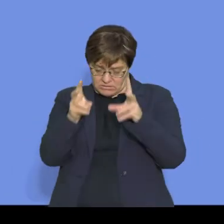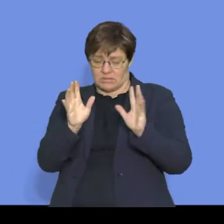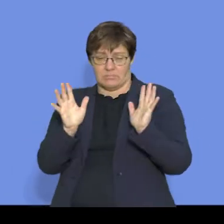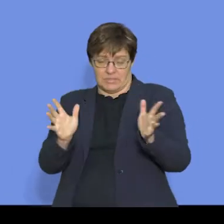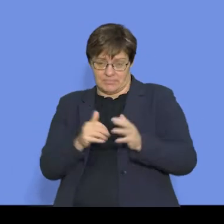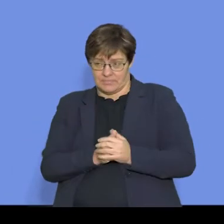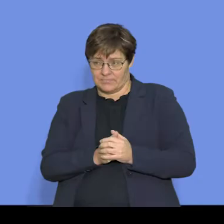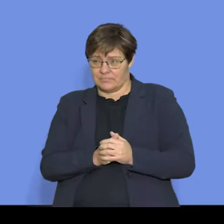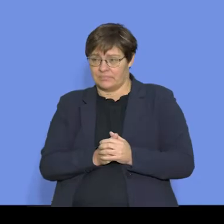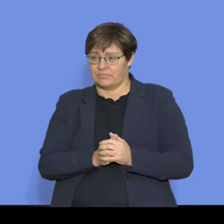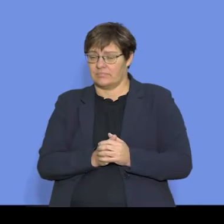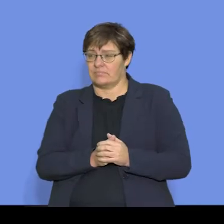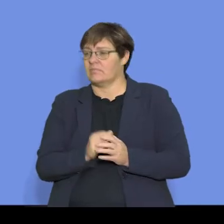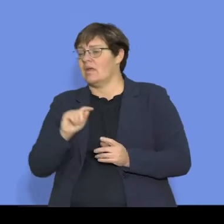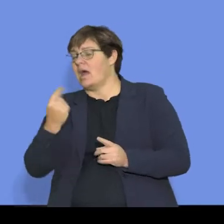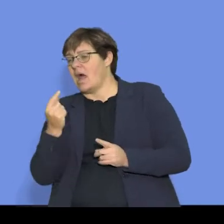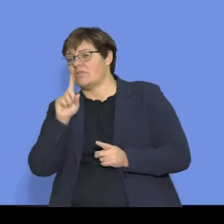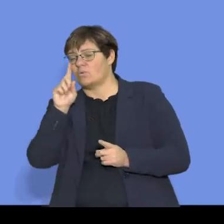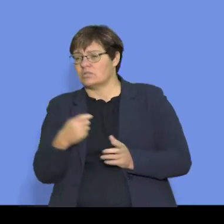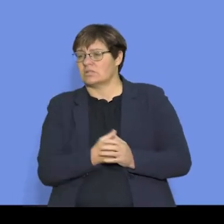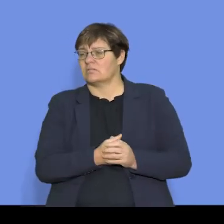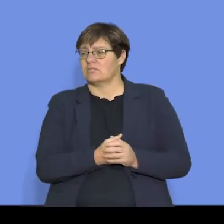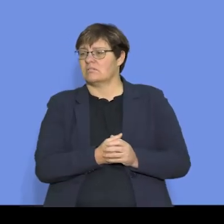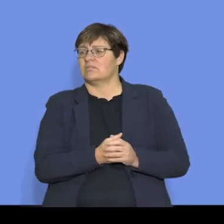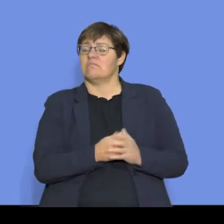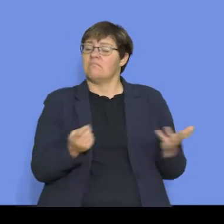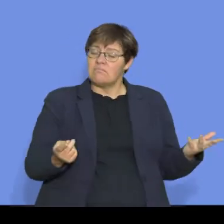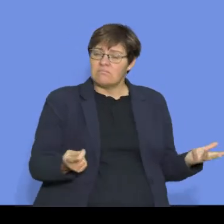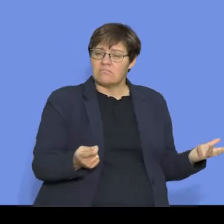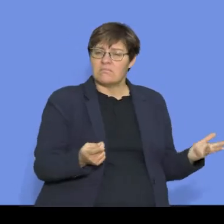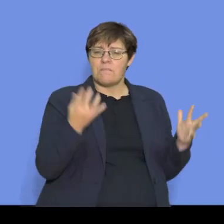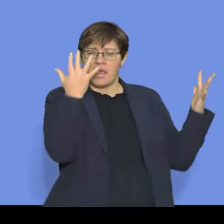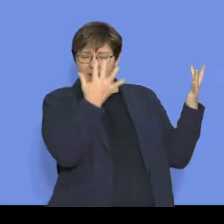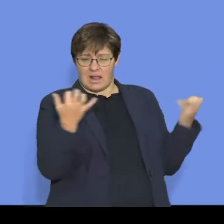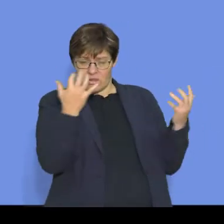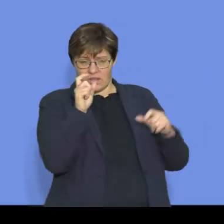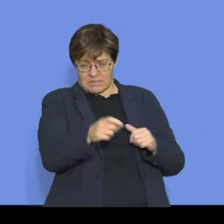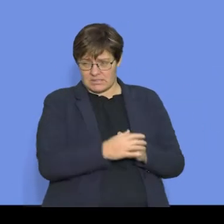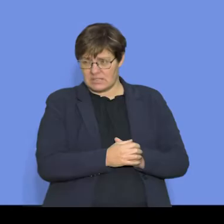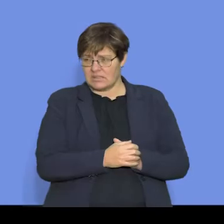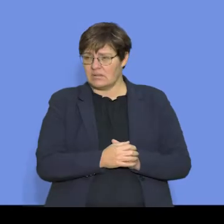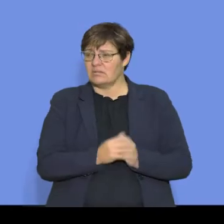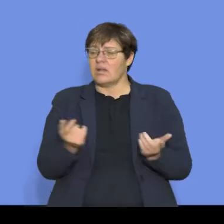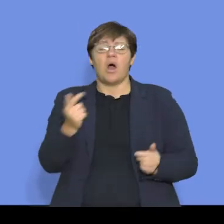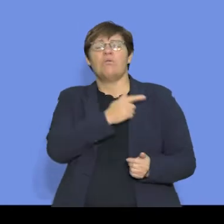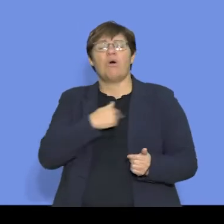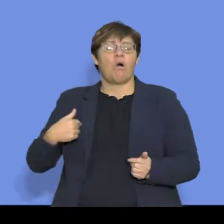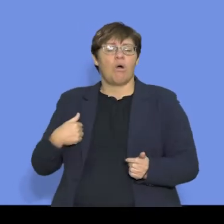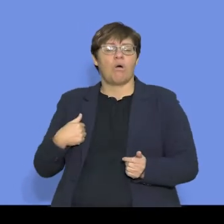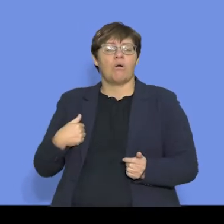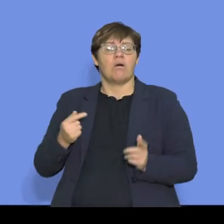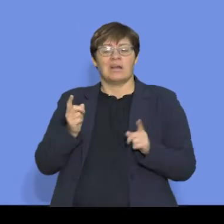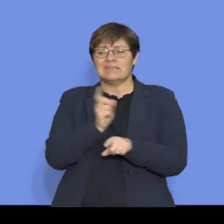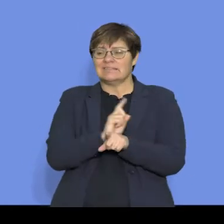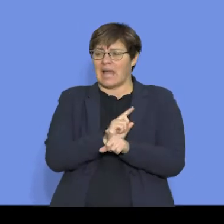you. Then, other questions could be asked where you would have to calculate. It says, how long did